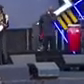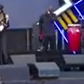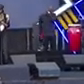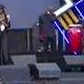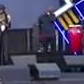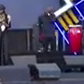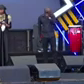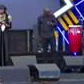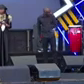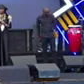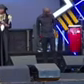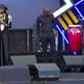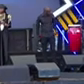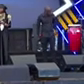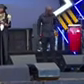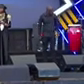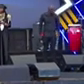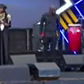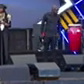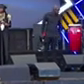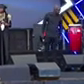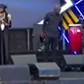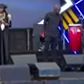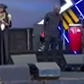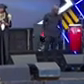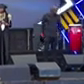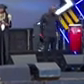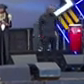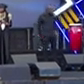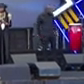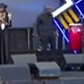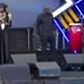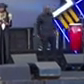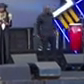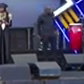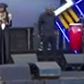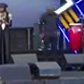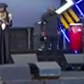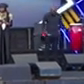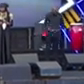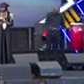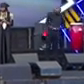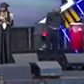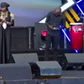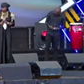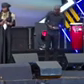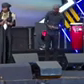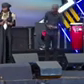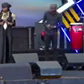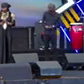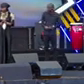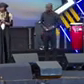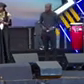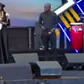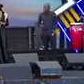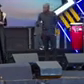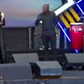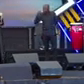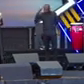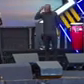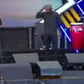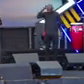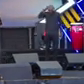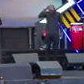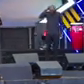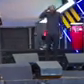welcome praise the Lord uhuh I want us to praise the Lord together